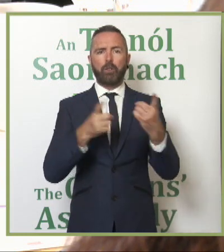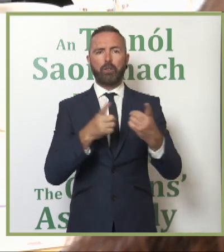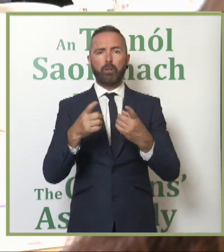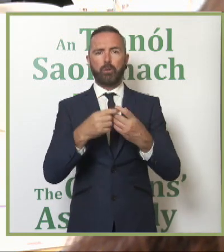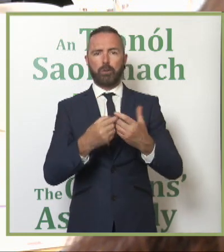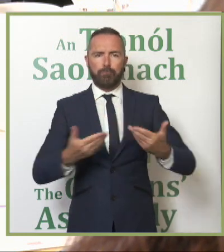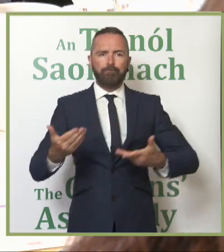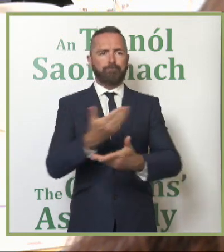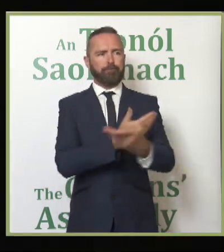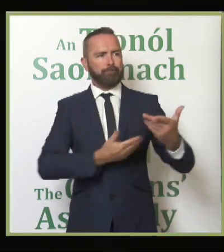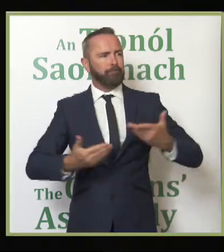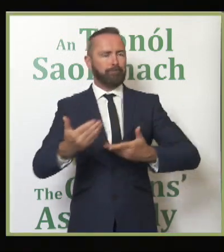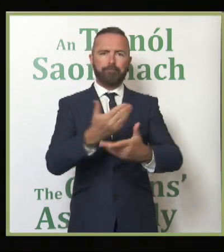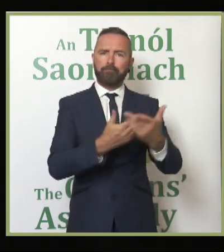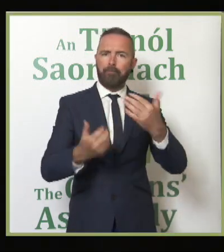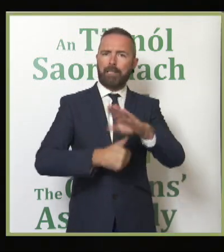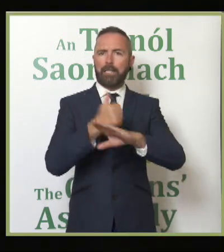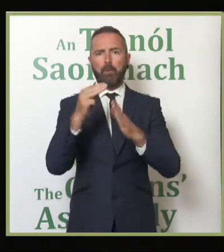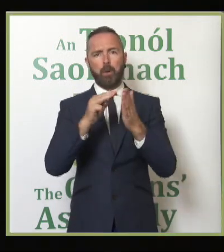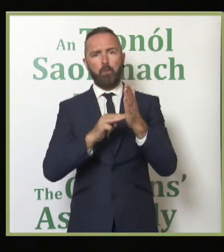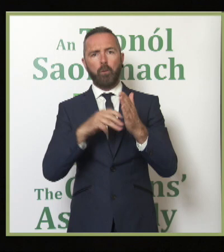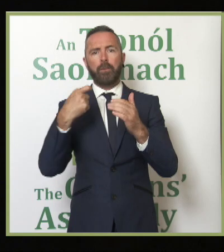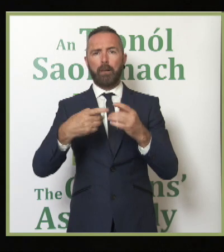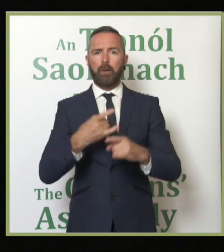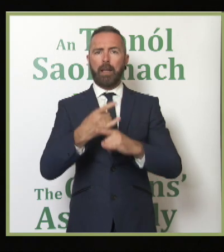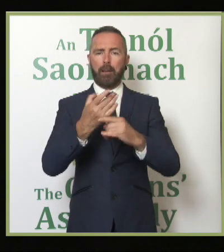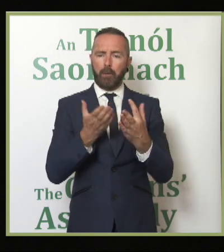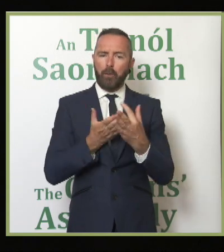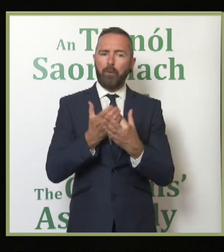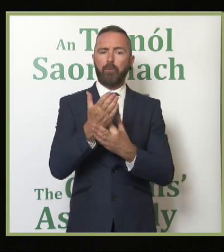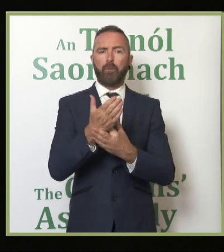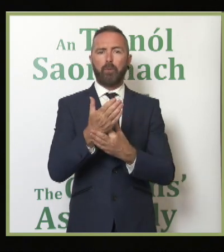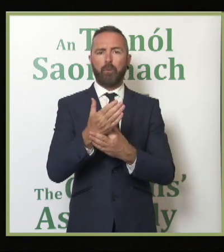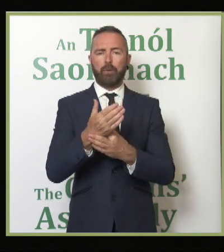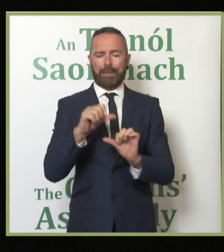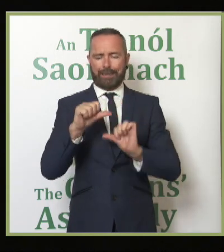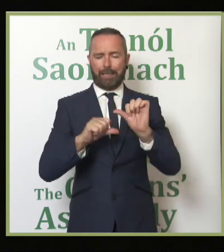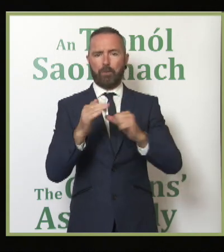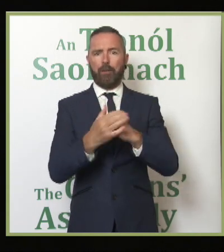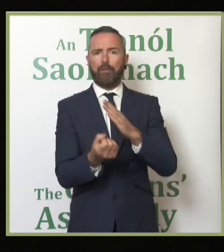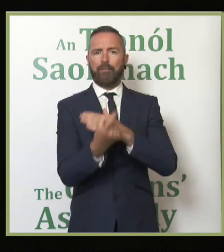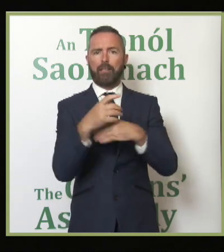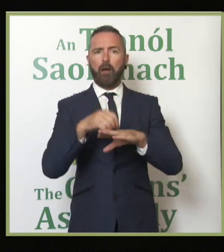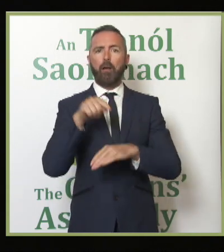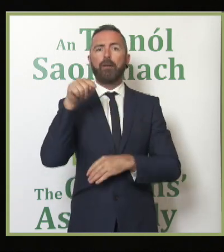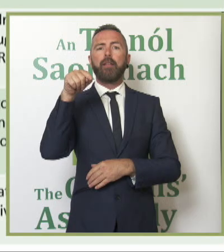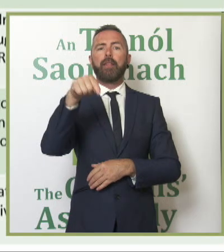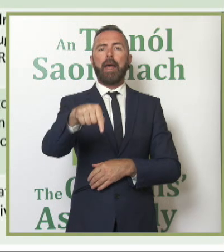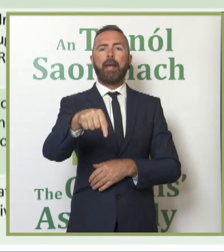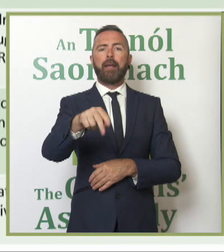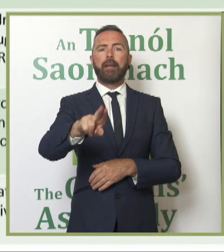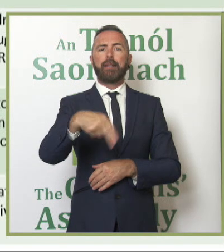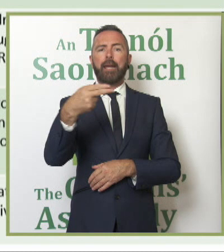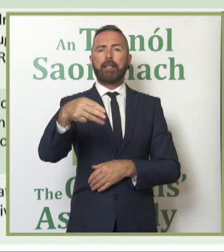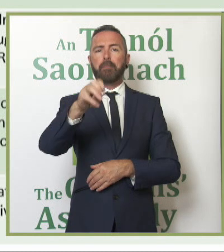out that and turn it into an actual programme that will bring us through the sequence of events on the Saturday and Sunday in